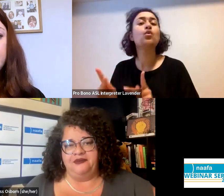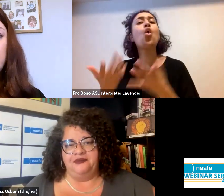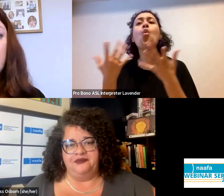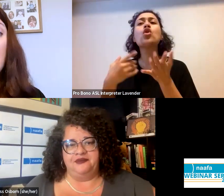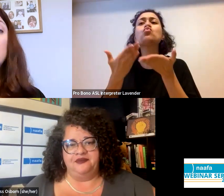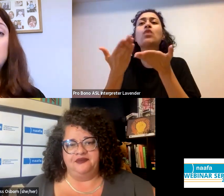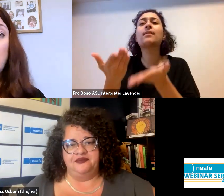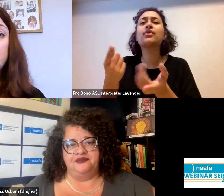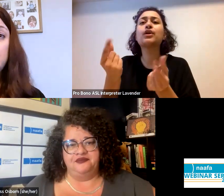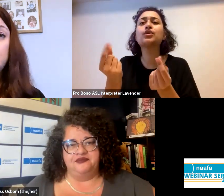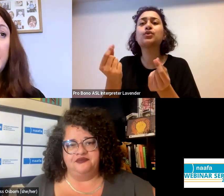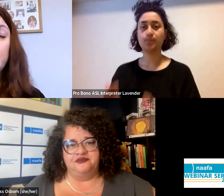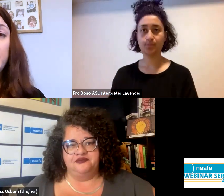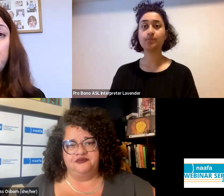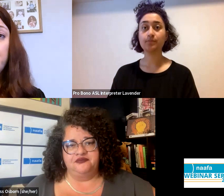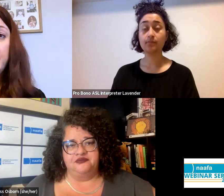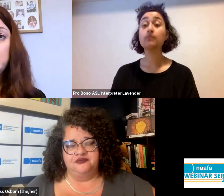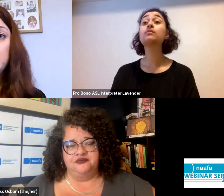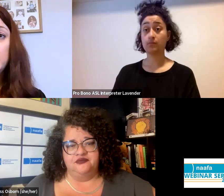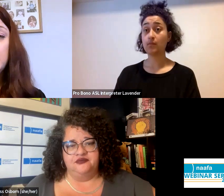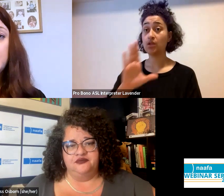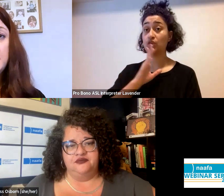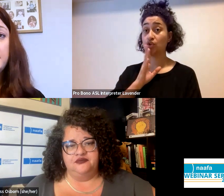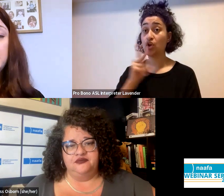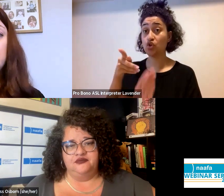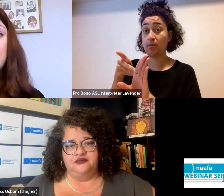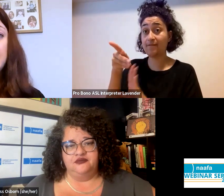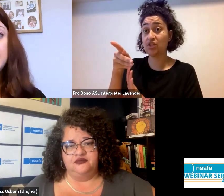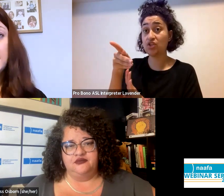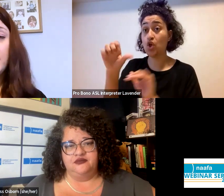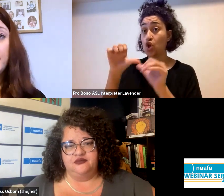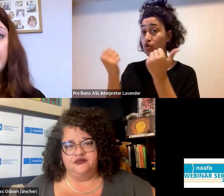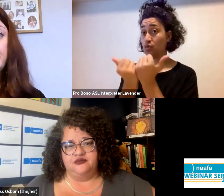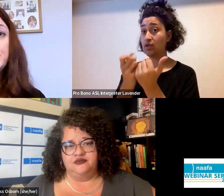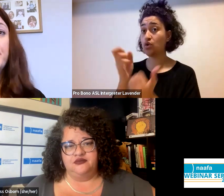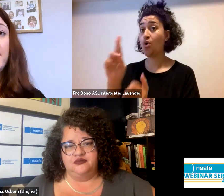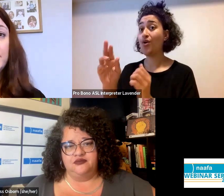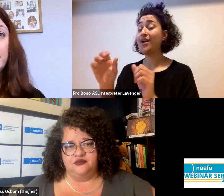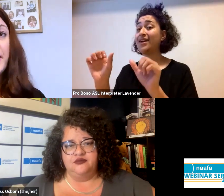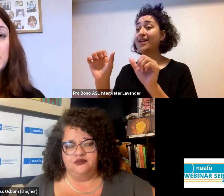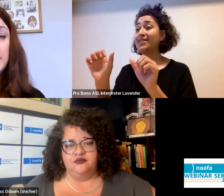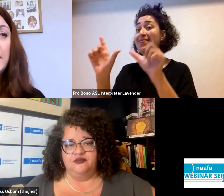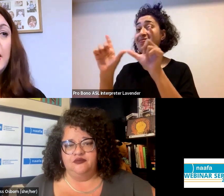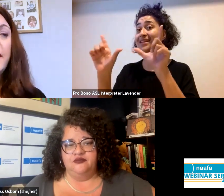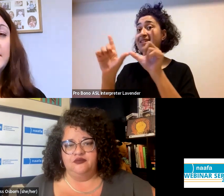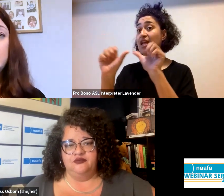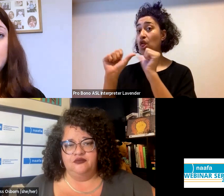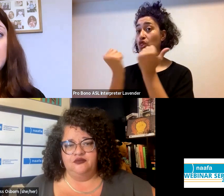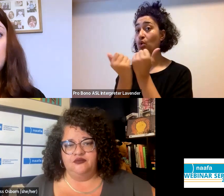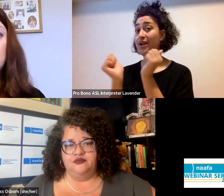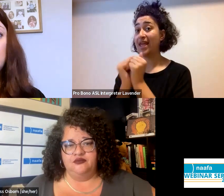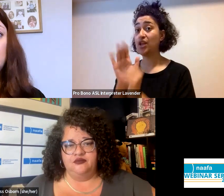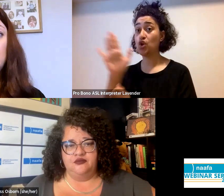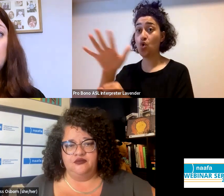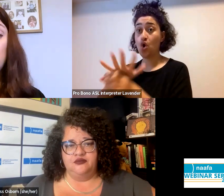that? To talk to either the professional association or the licensing authority in your geographical location. That is